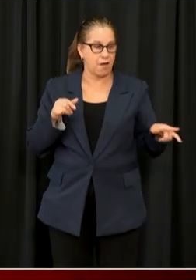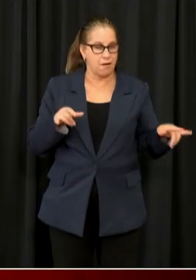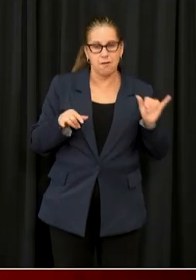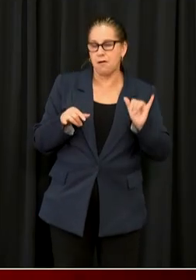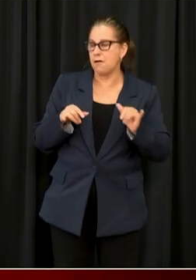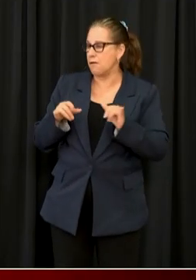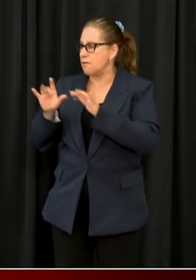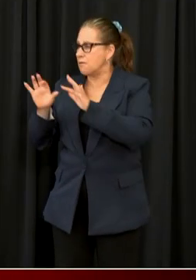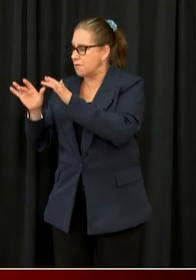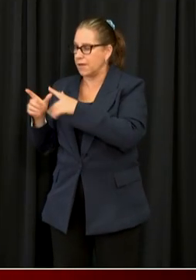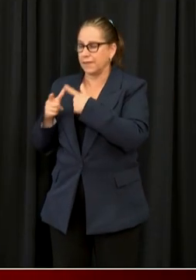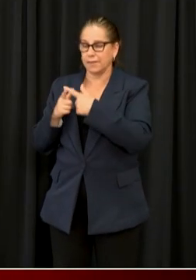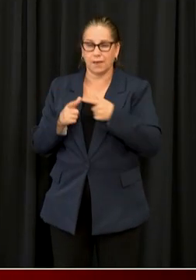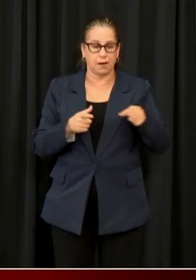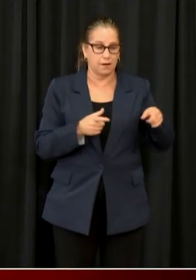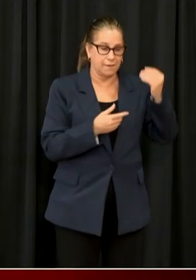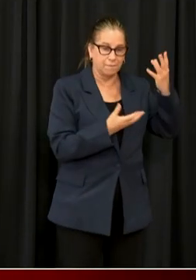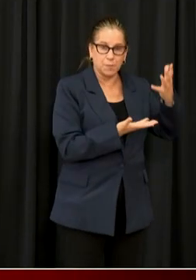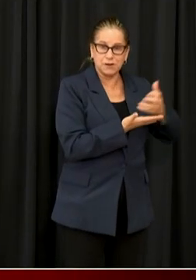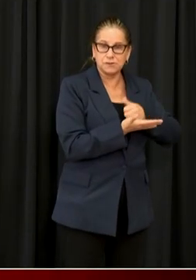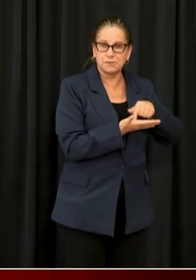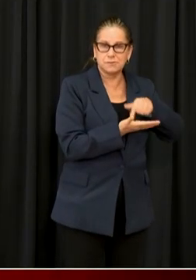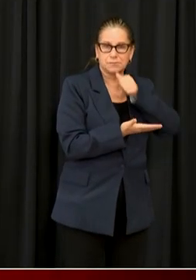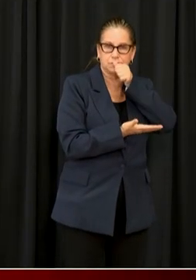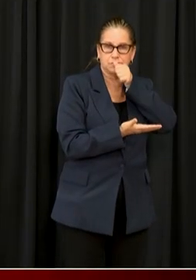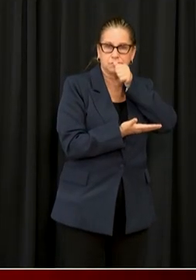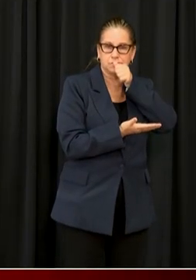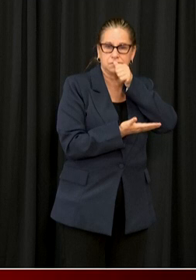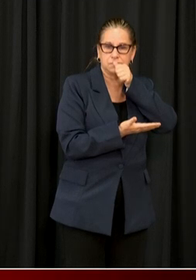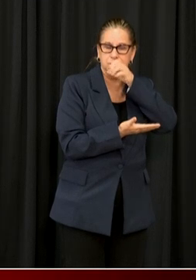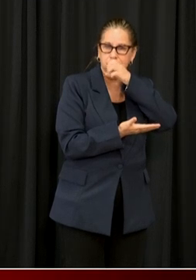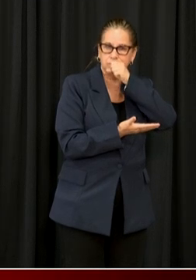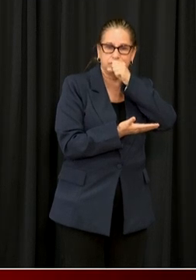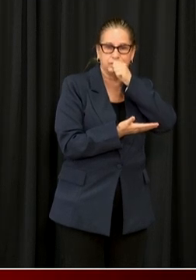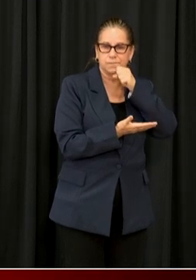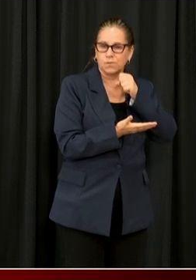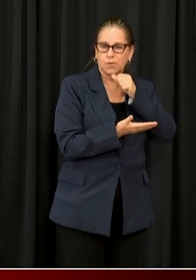the close contact of a positive case, we will call